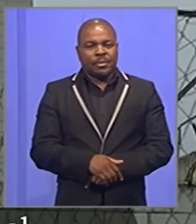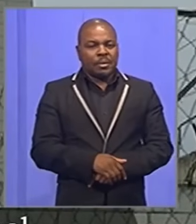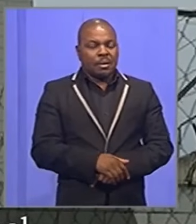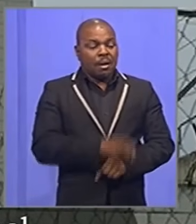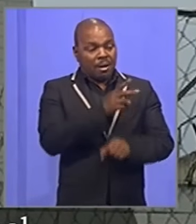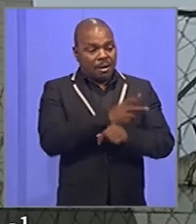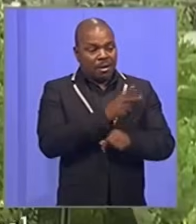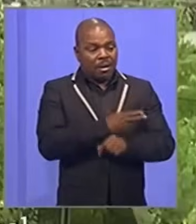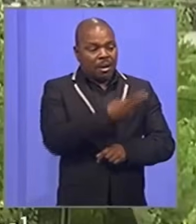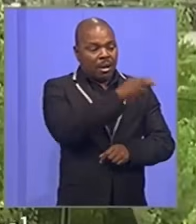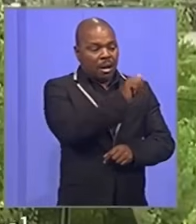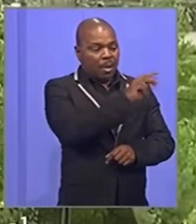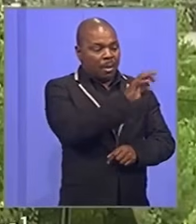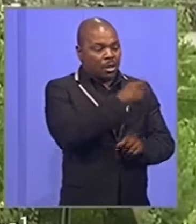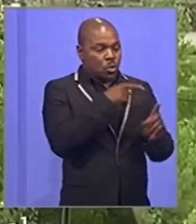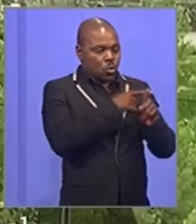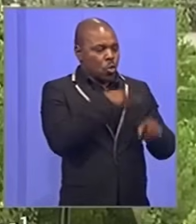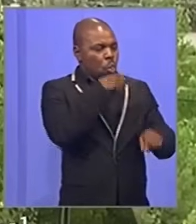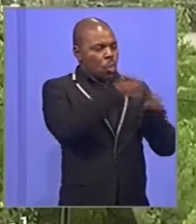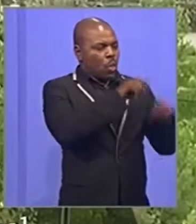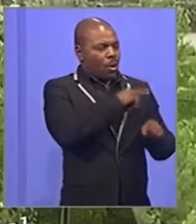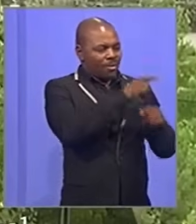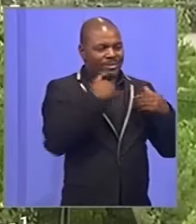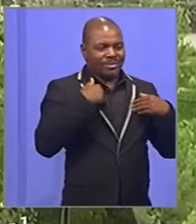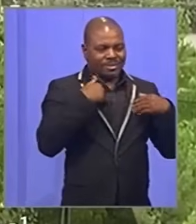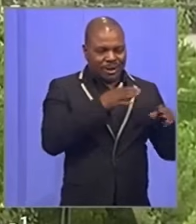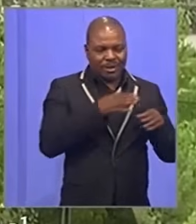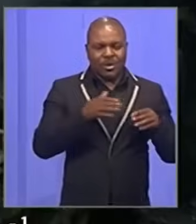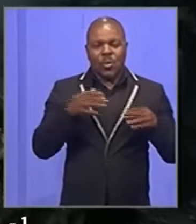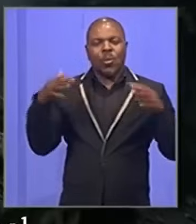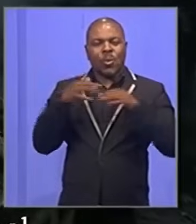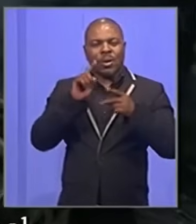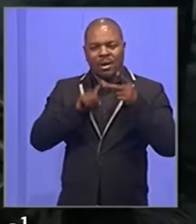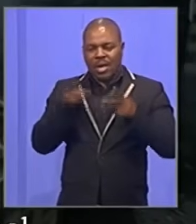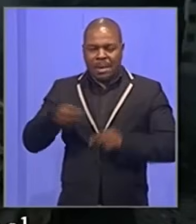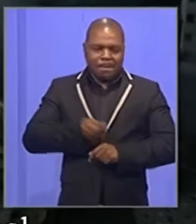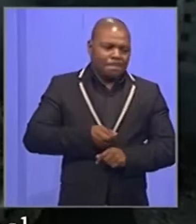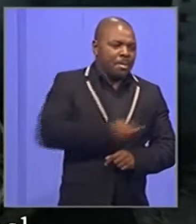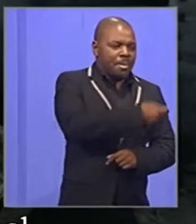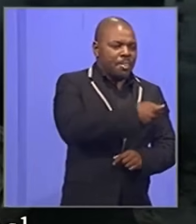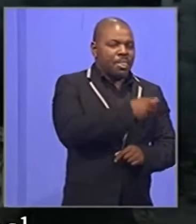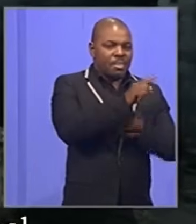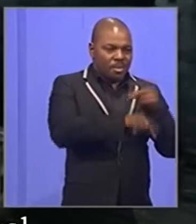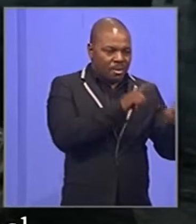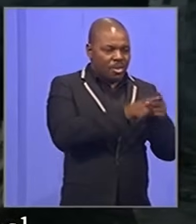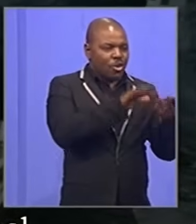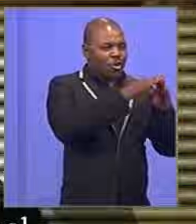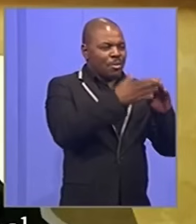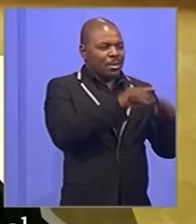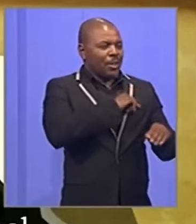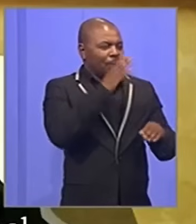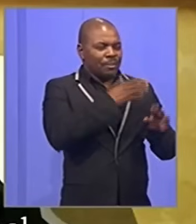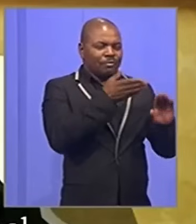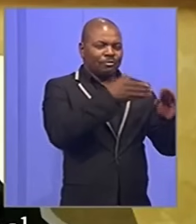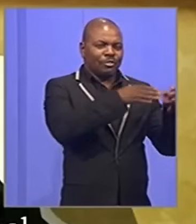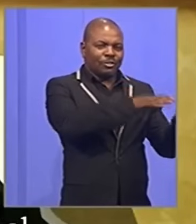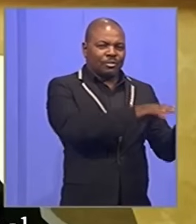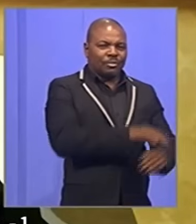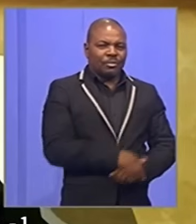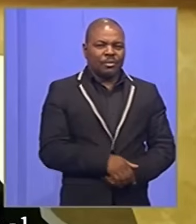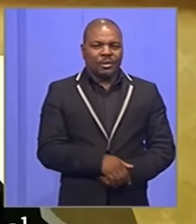mokgatlo wa Hamas o ileng wa qholoza ntwa moo Israel e ileng ya iphetesa moo ho qetelletseng ho bolawa baahi ba senang molato. And we